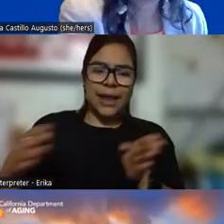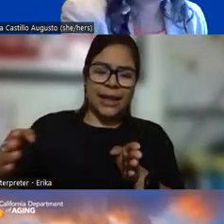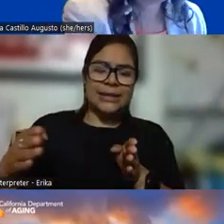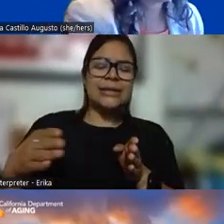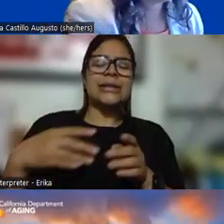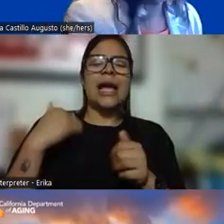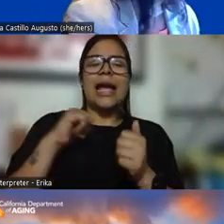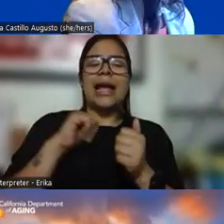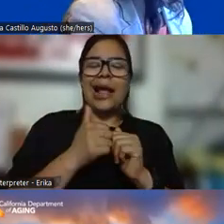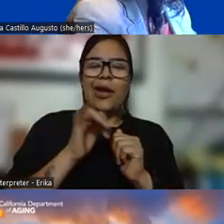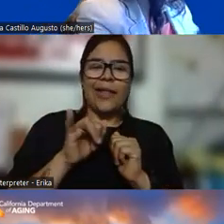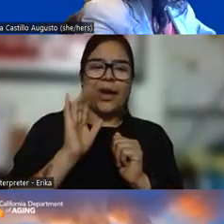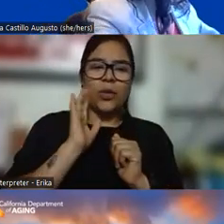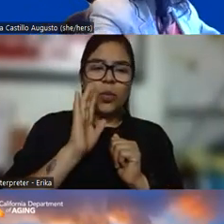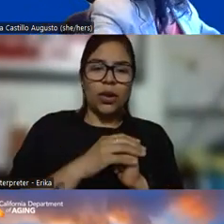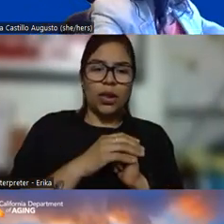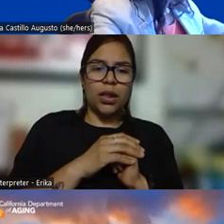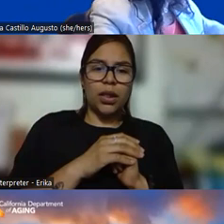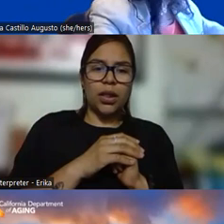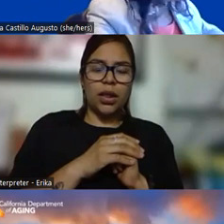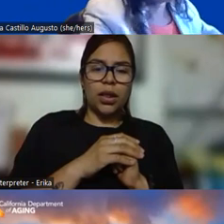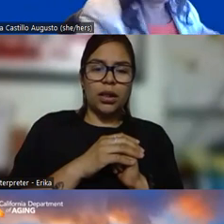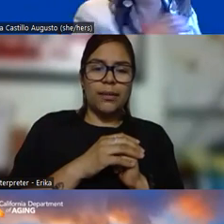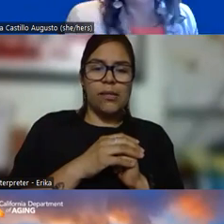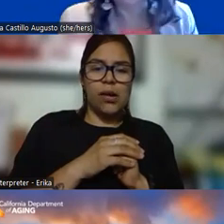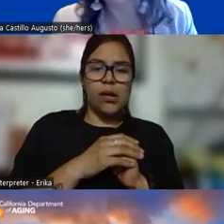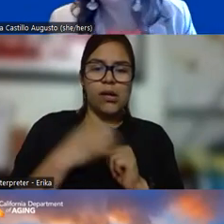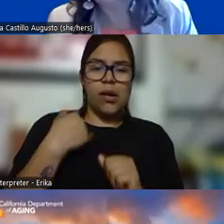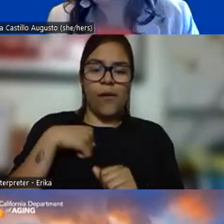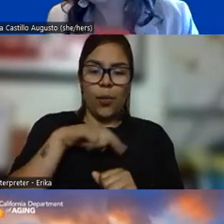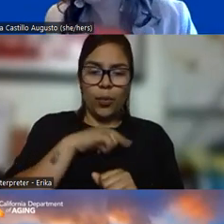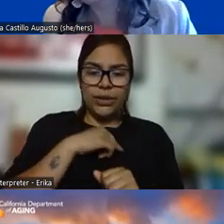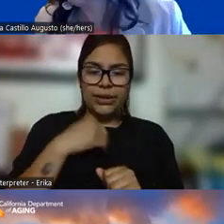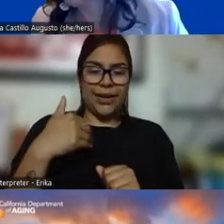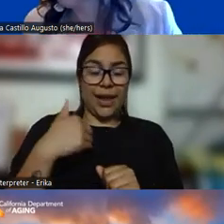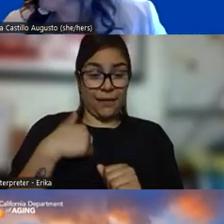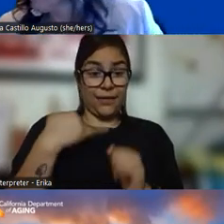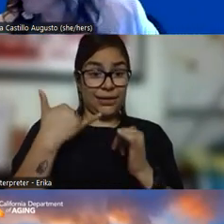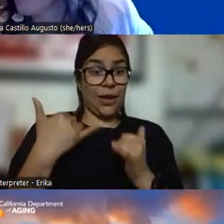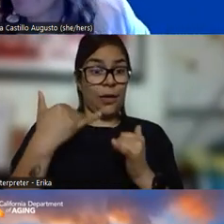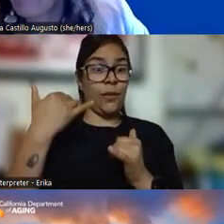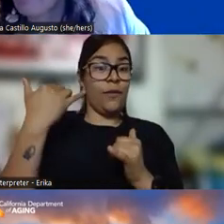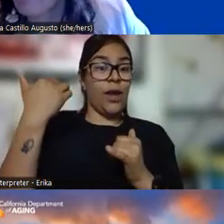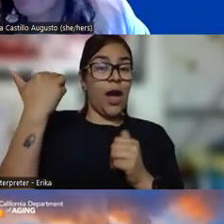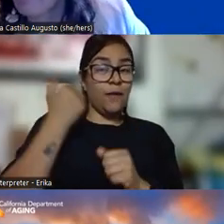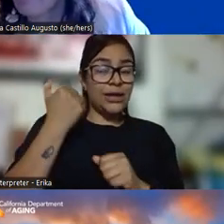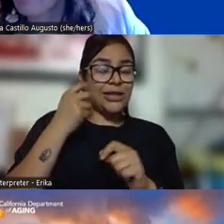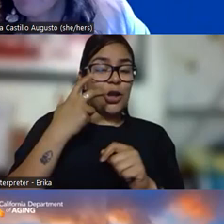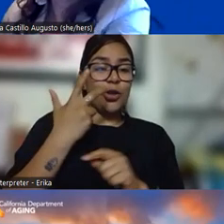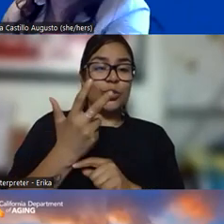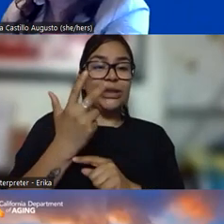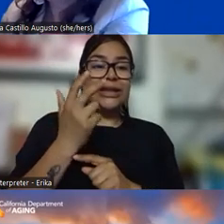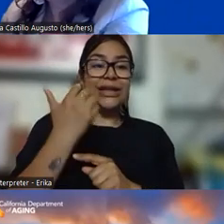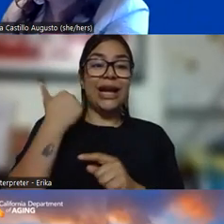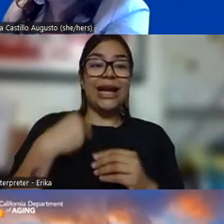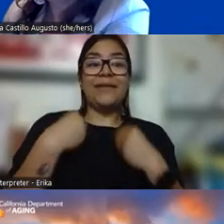that disability lens as well. We have awarded about $3 million so